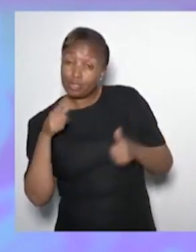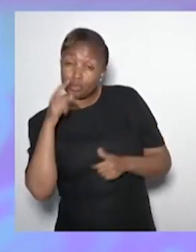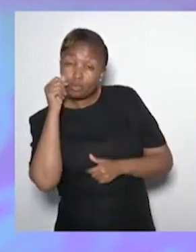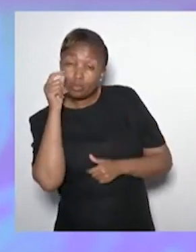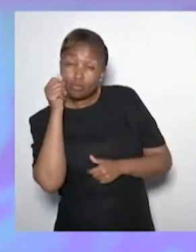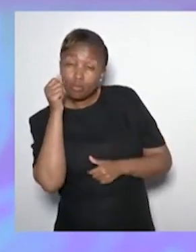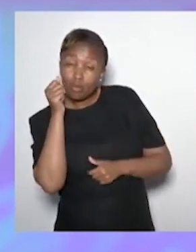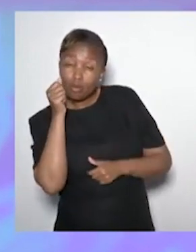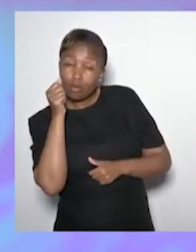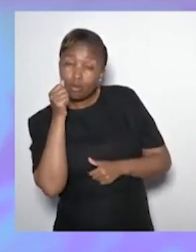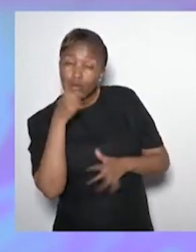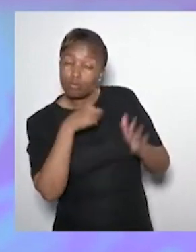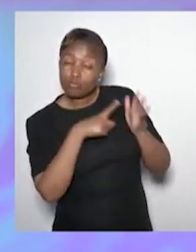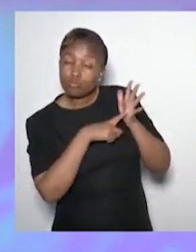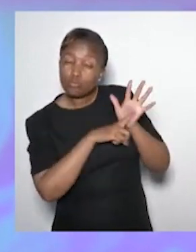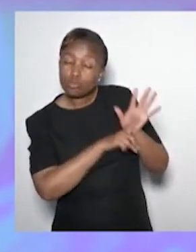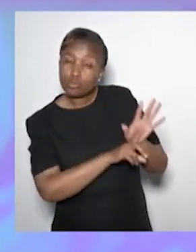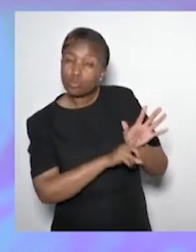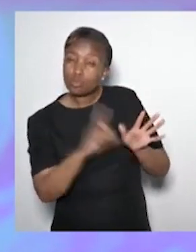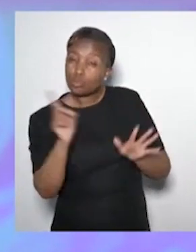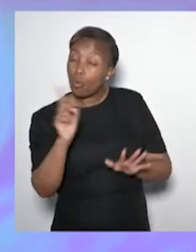showed consistent